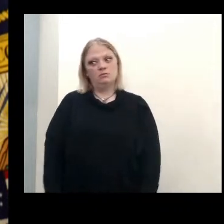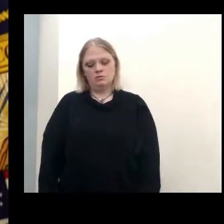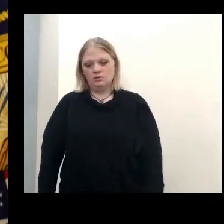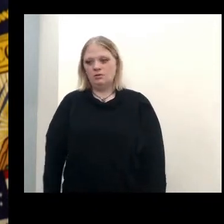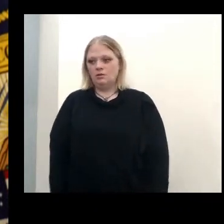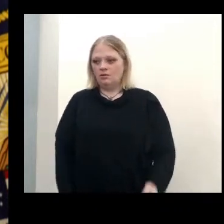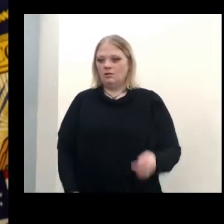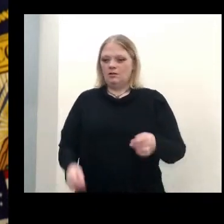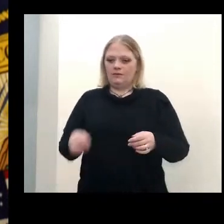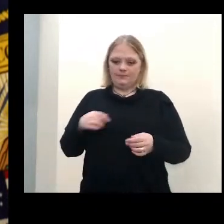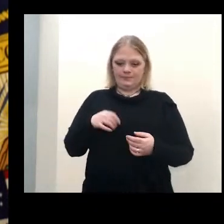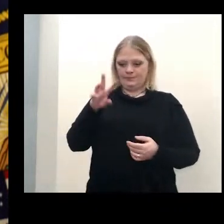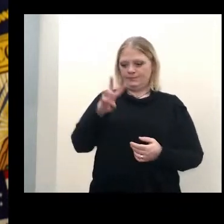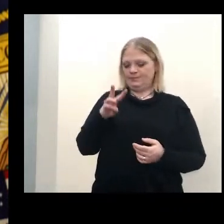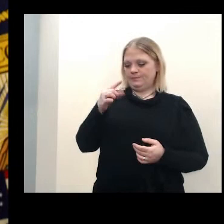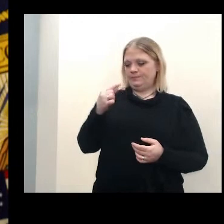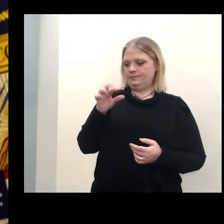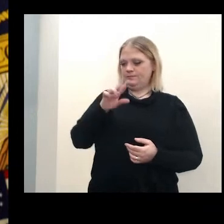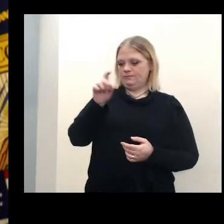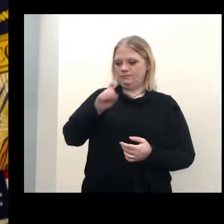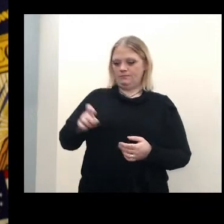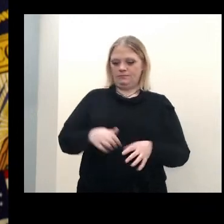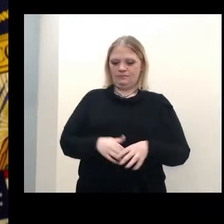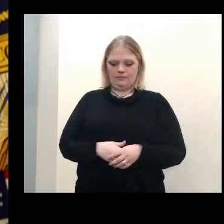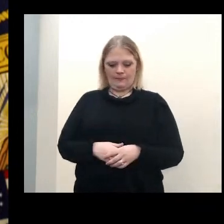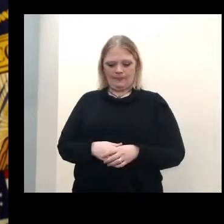WGRZ TV, Dave McKinley.